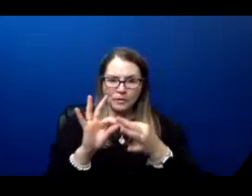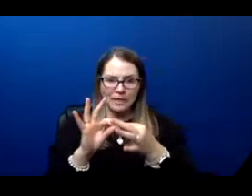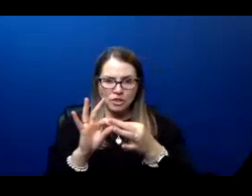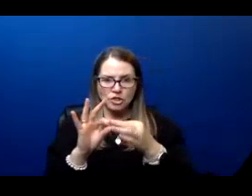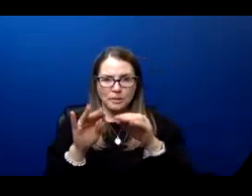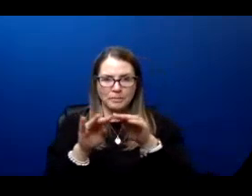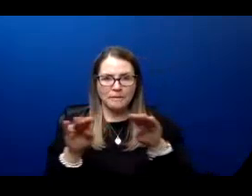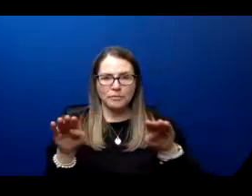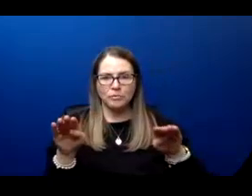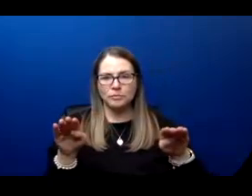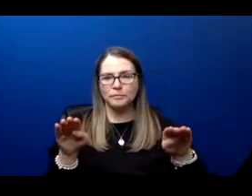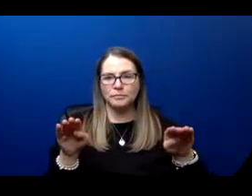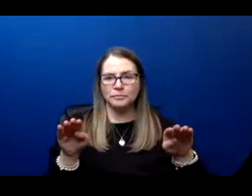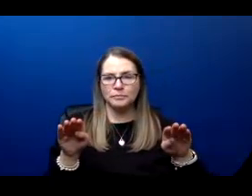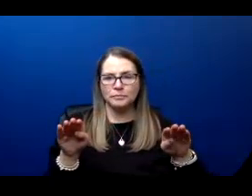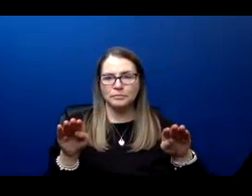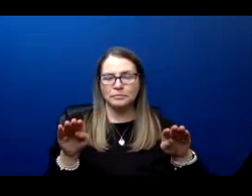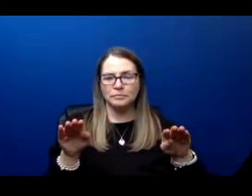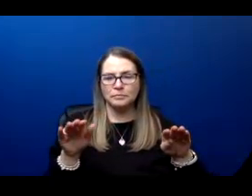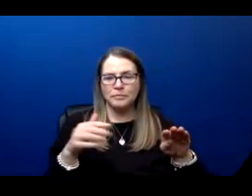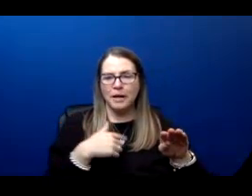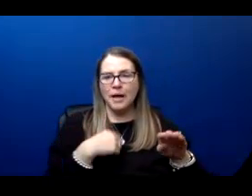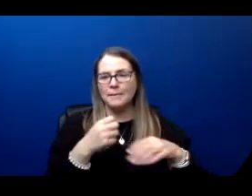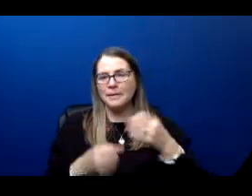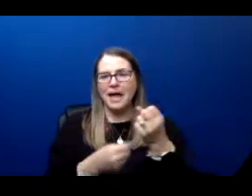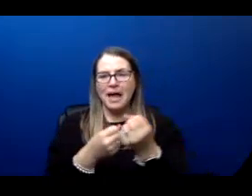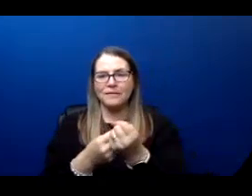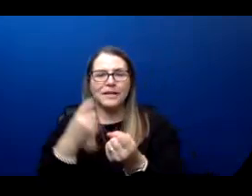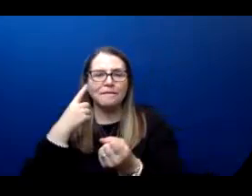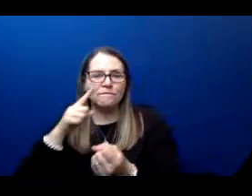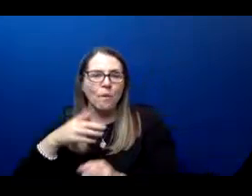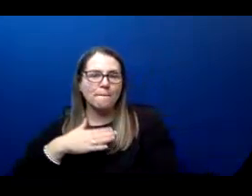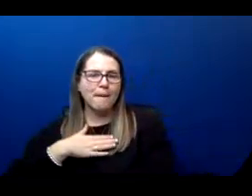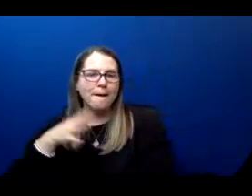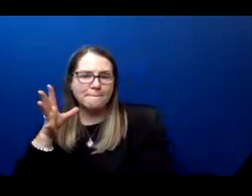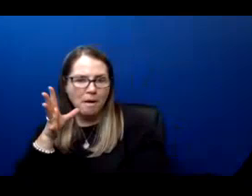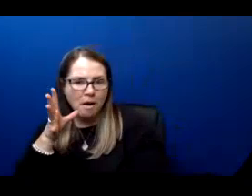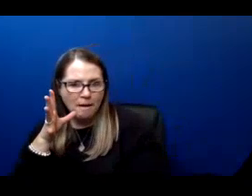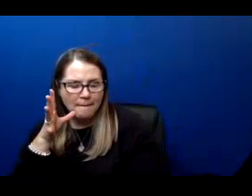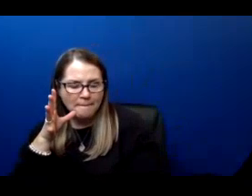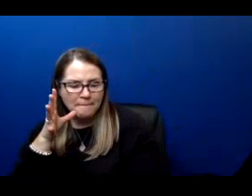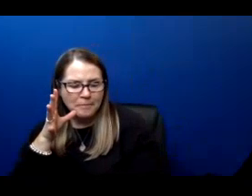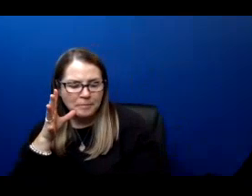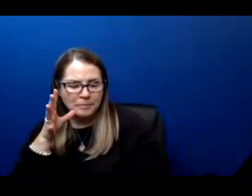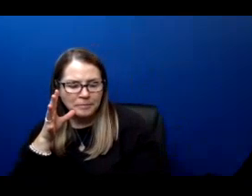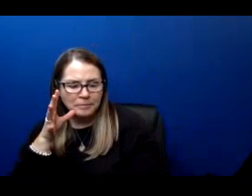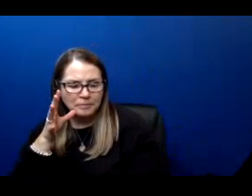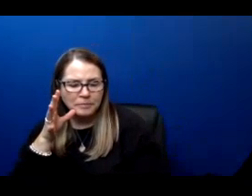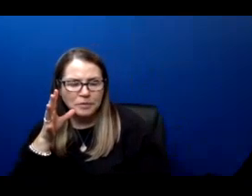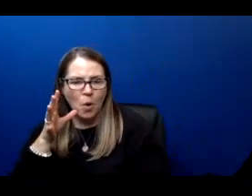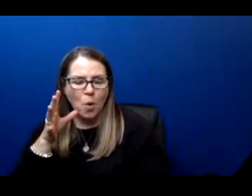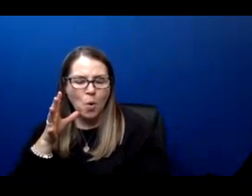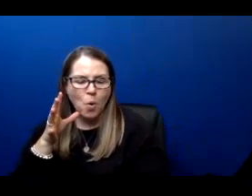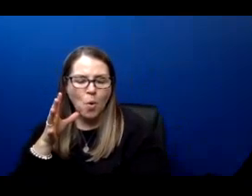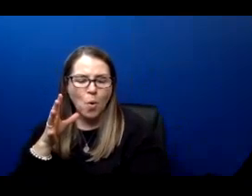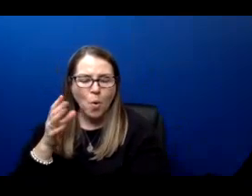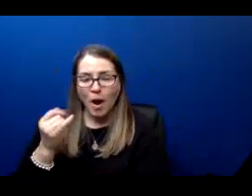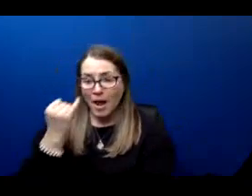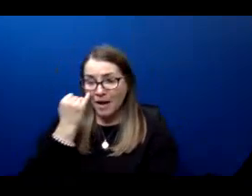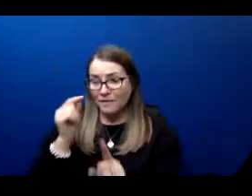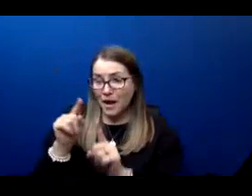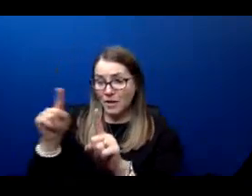like I'm basically an advocate for my mom, so I think for me it's very important to like when if I go with her to